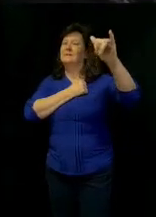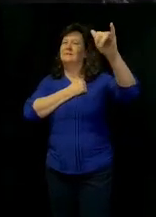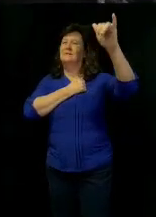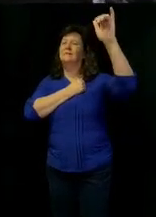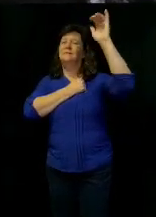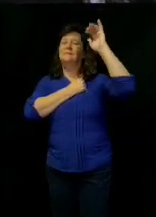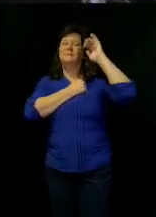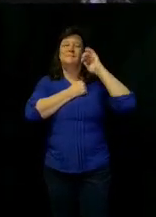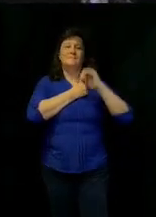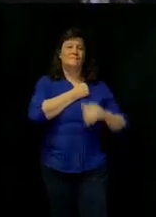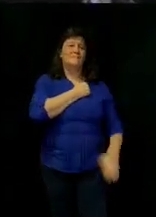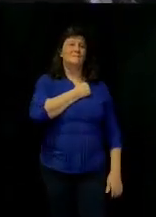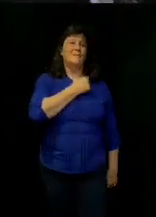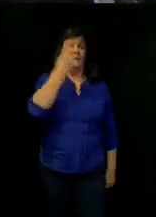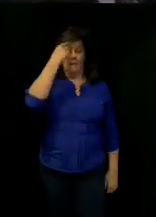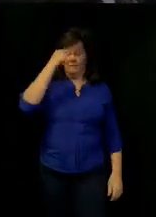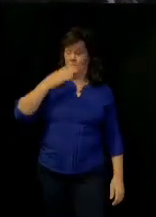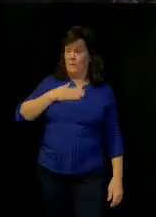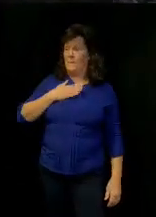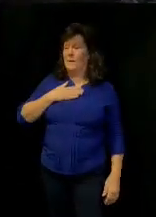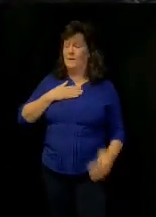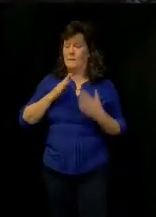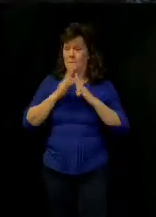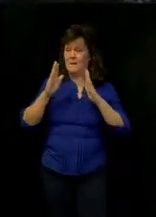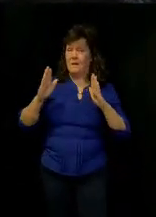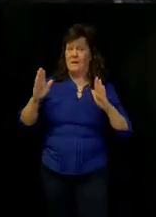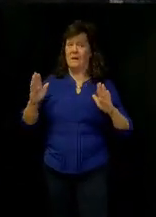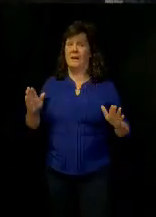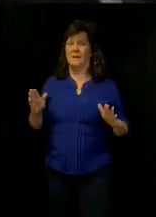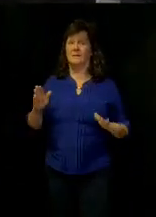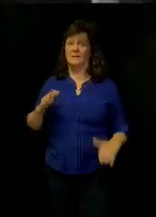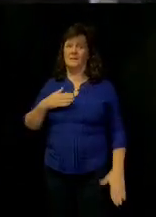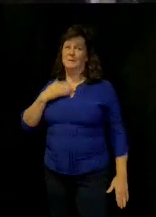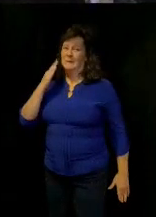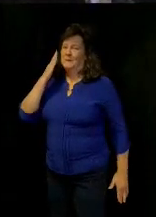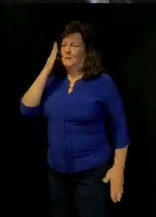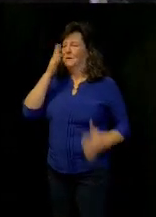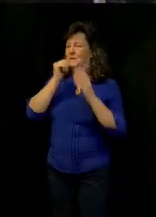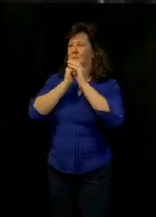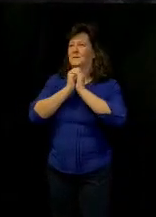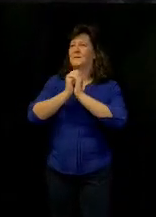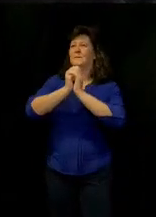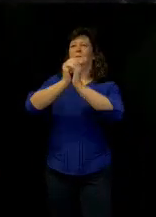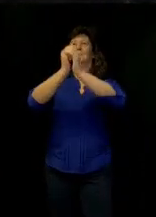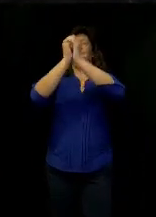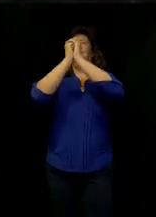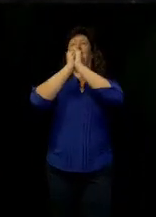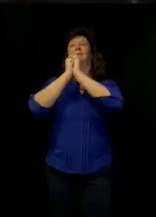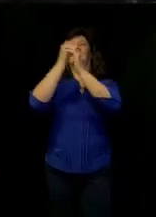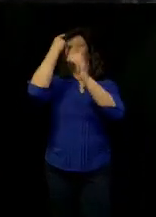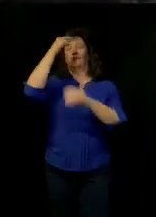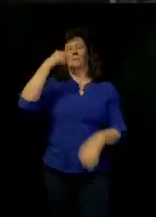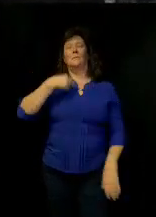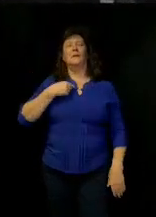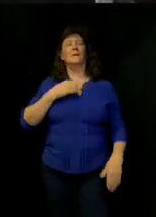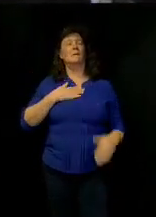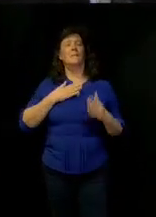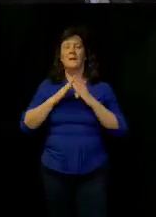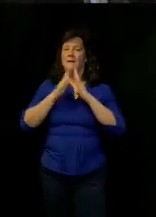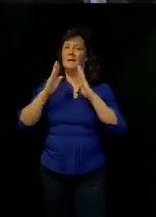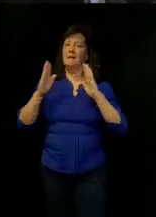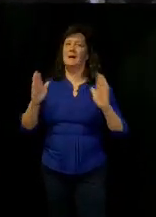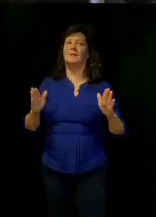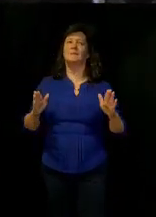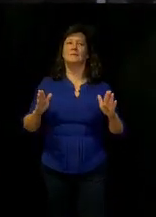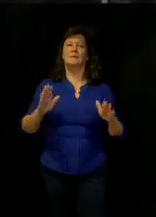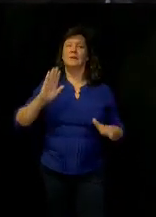always. For me and my house, for me and my house, we're gonna worship. For me and